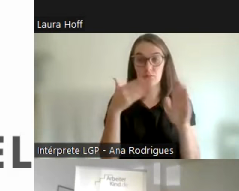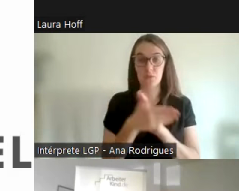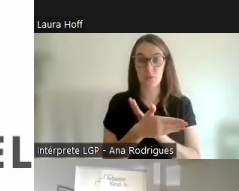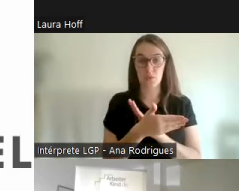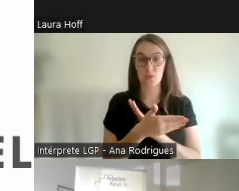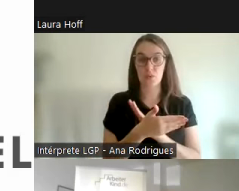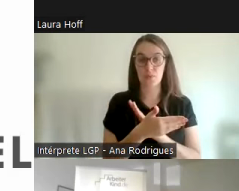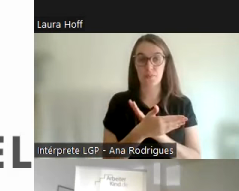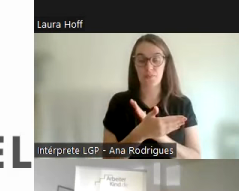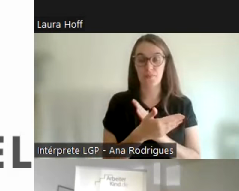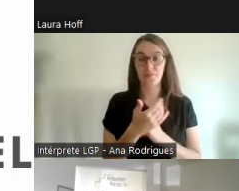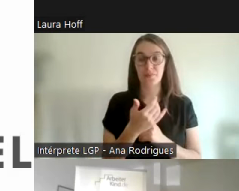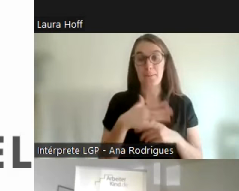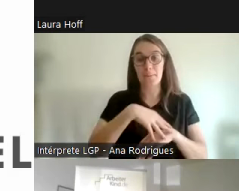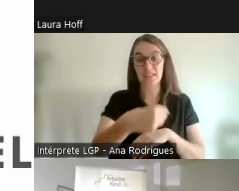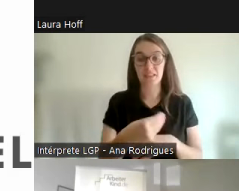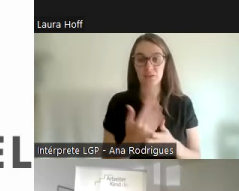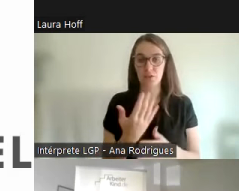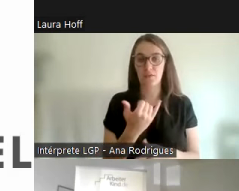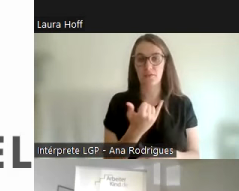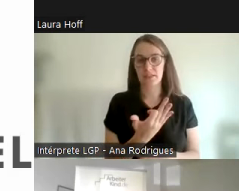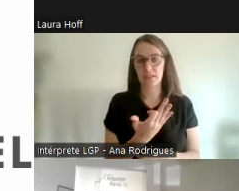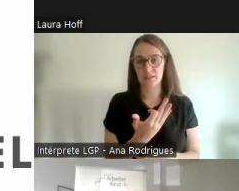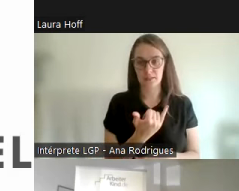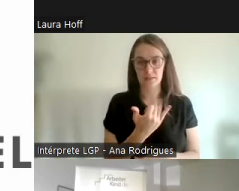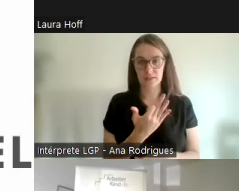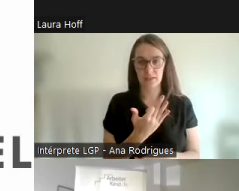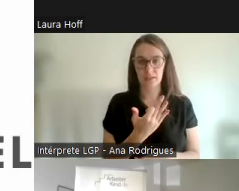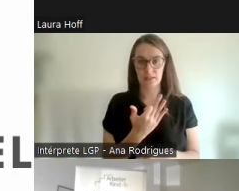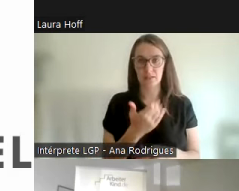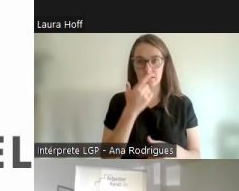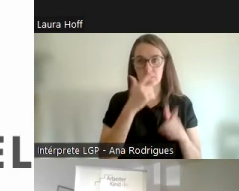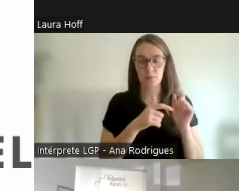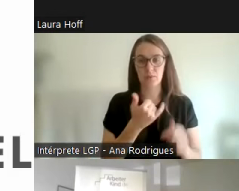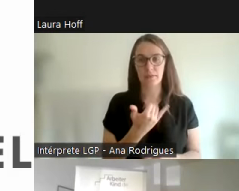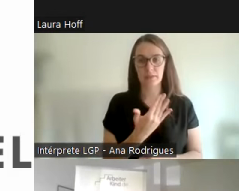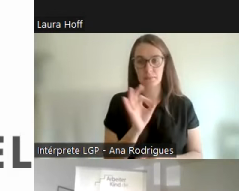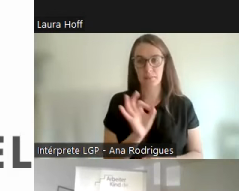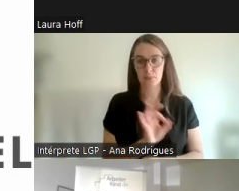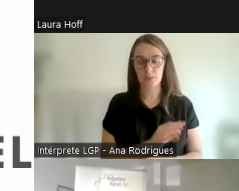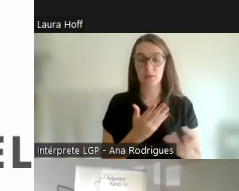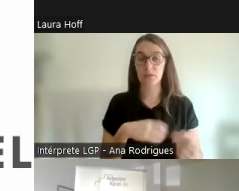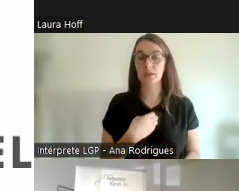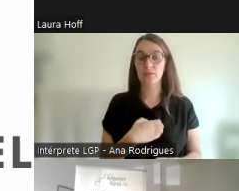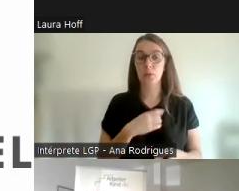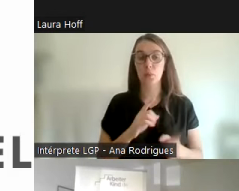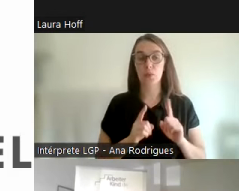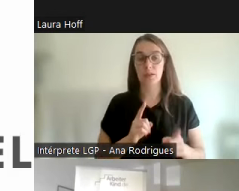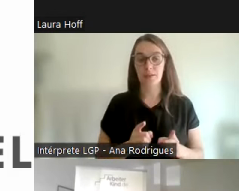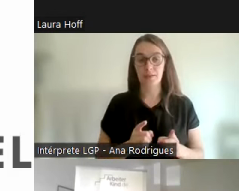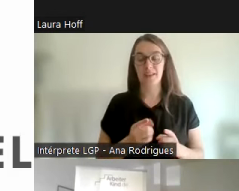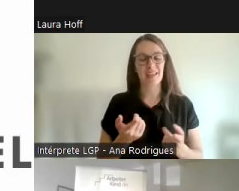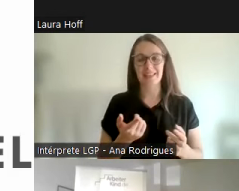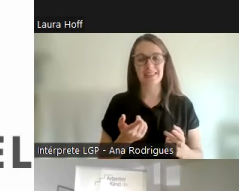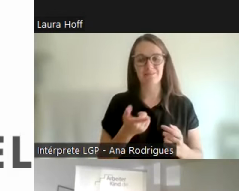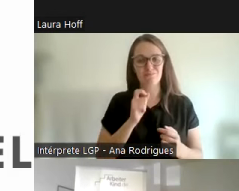actually go to college later is as low as 27, so 27%. So that means that the likelihood of you